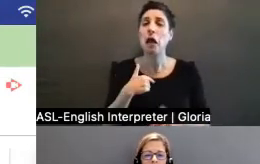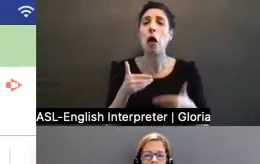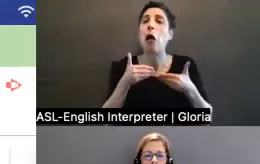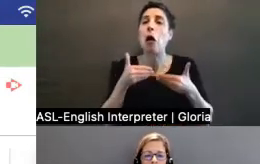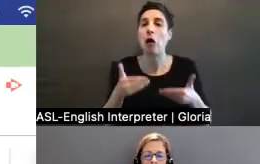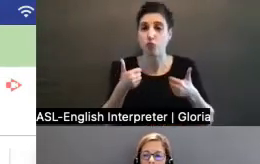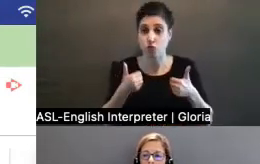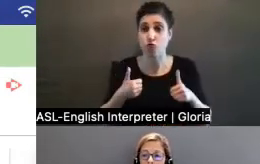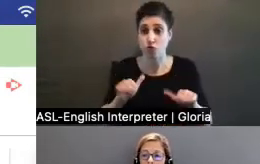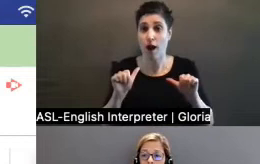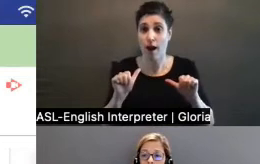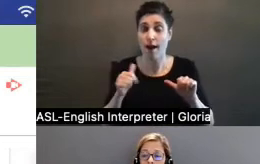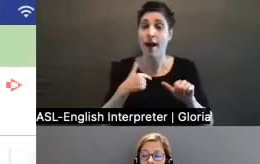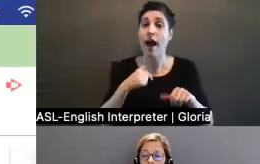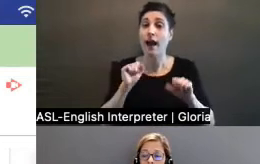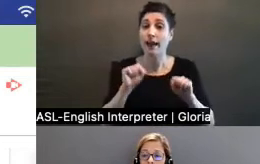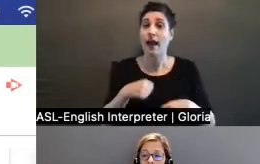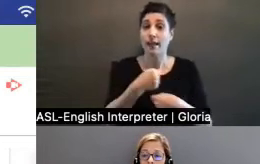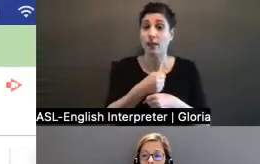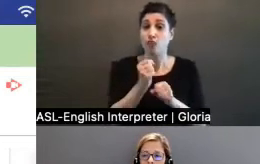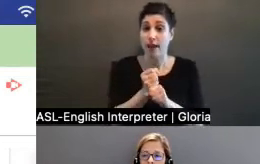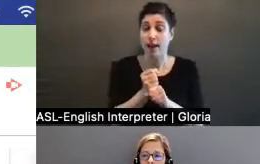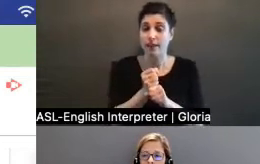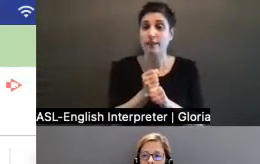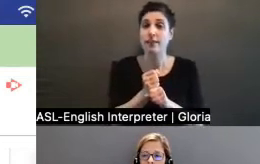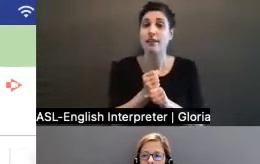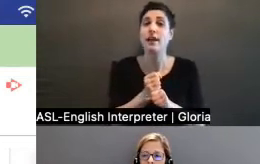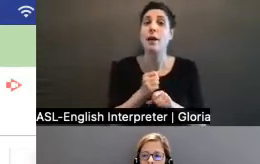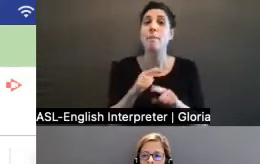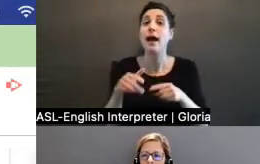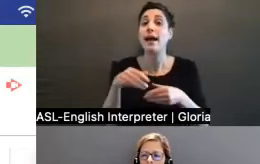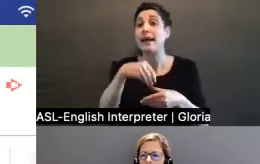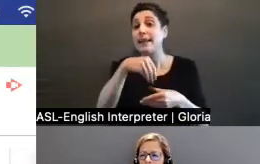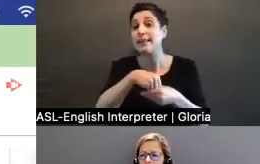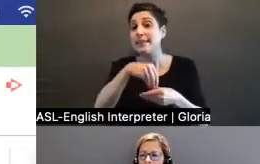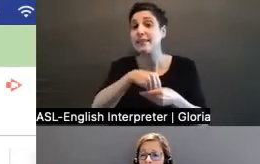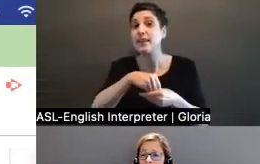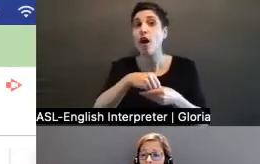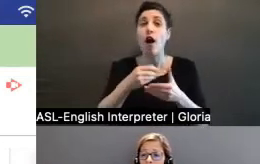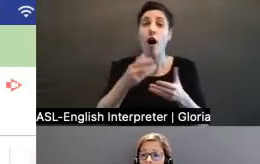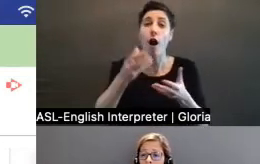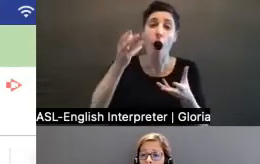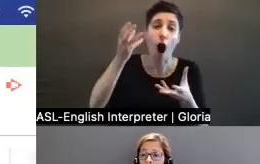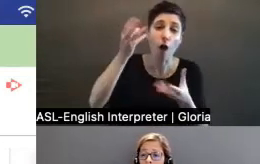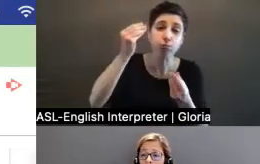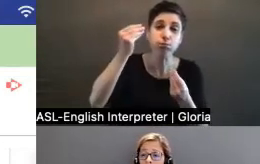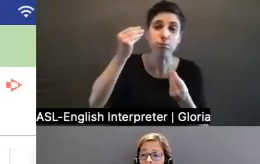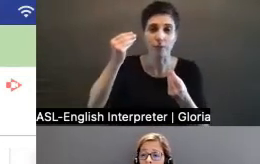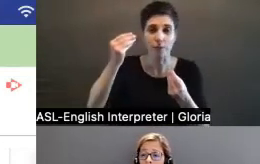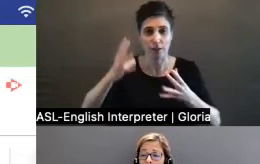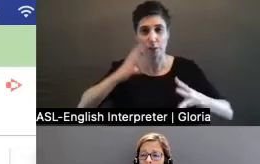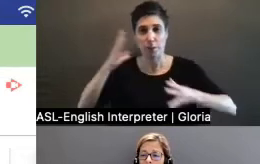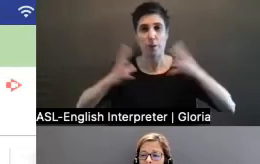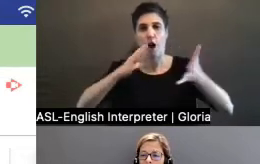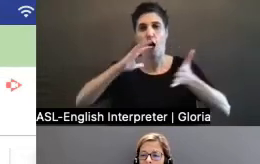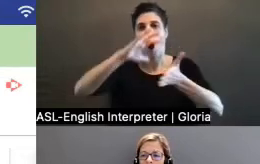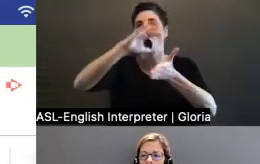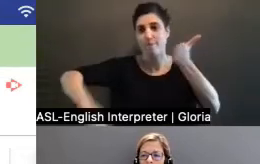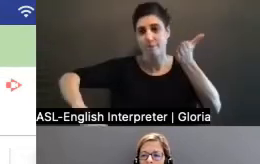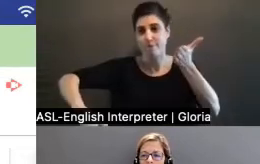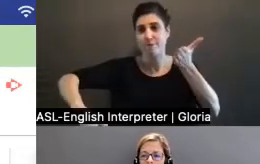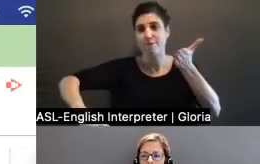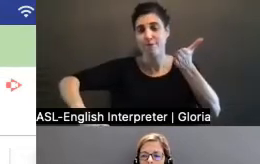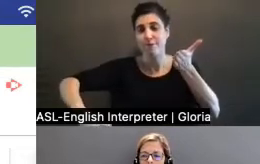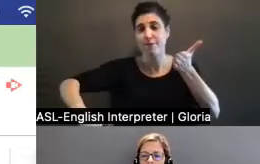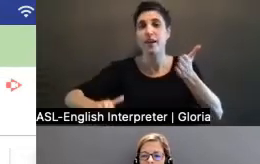tool, strip it of some of the content that was in the original template because it was a premium template, but it will still leave